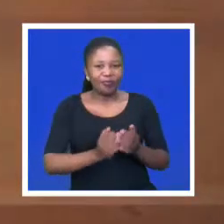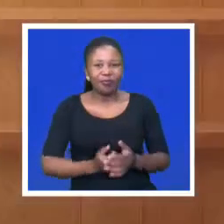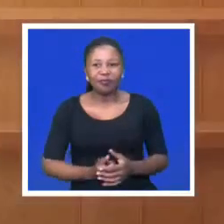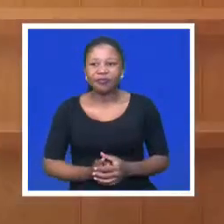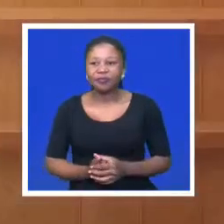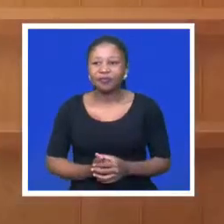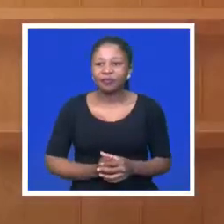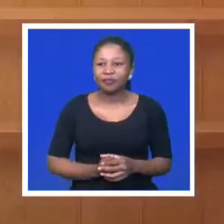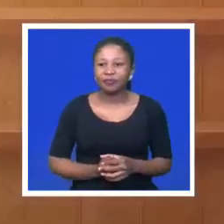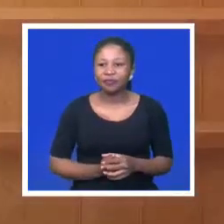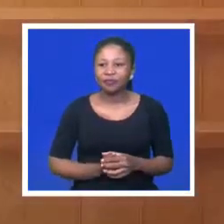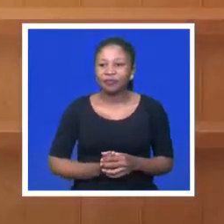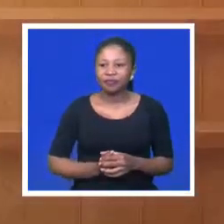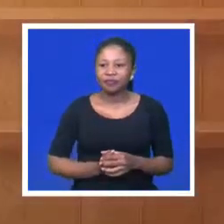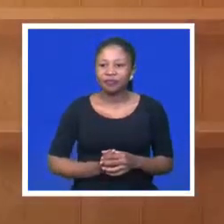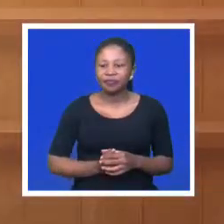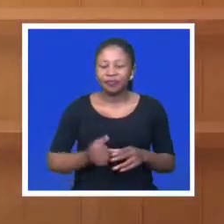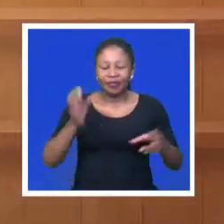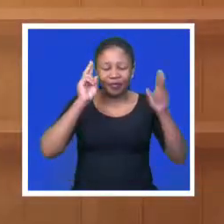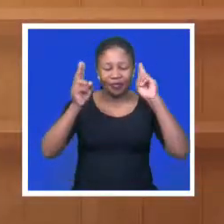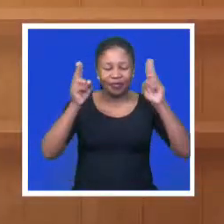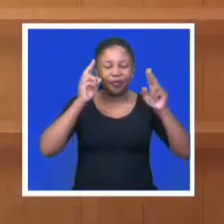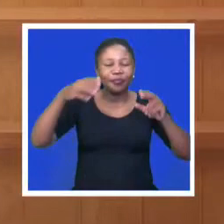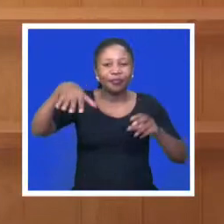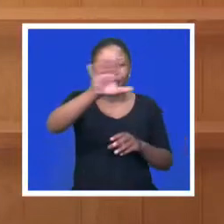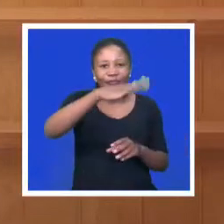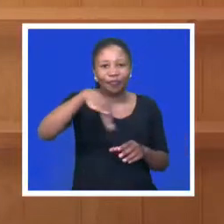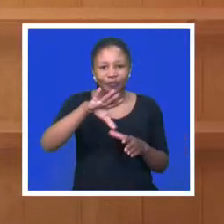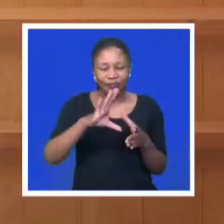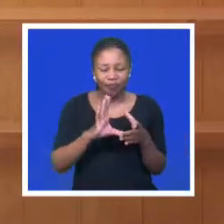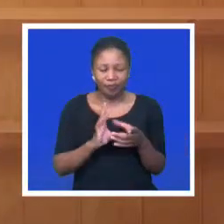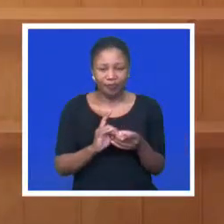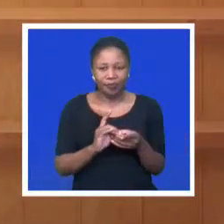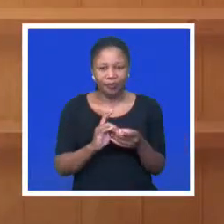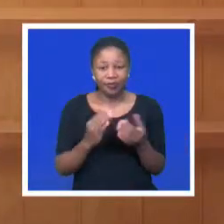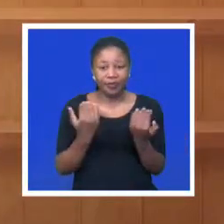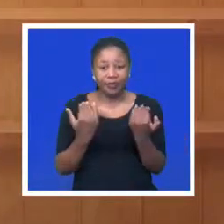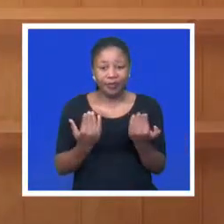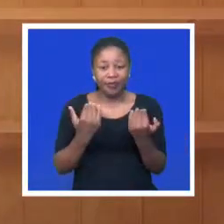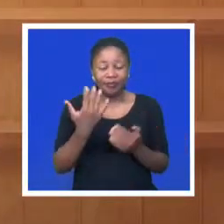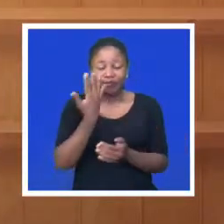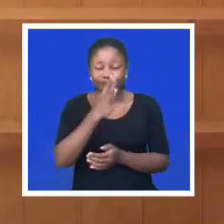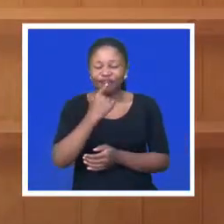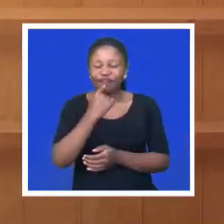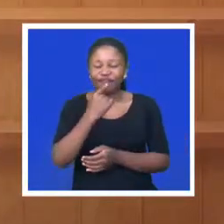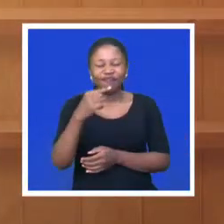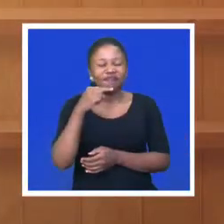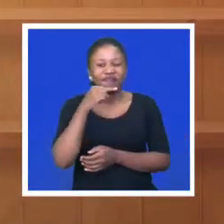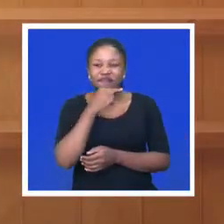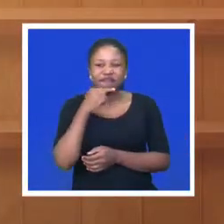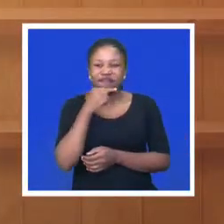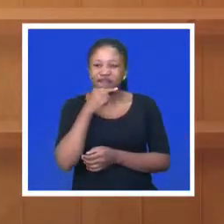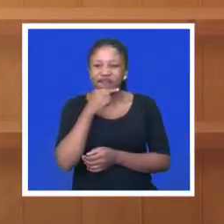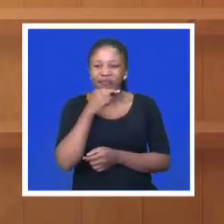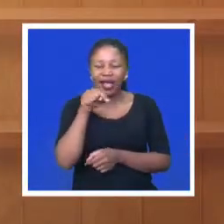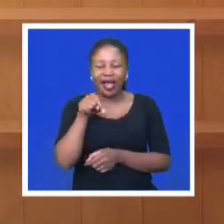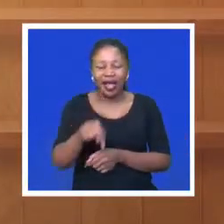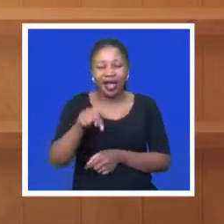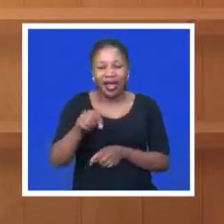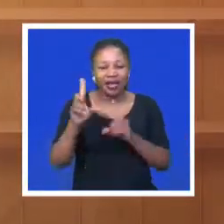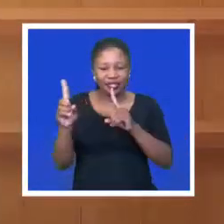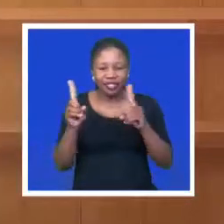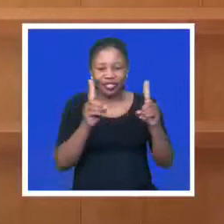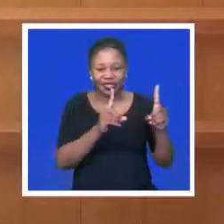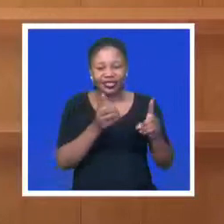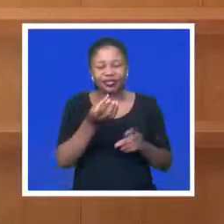Okay, good afternoon, dear learners at home. As Lerato have said, today your teacher is Winnie Dlamini. As